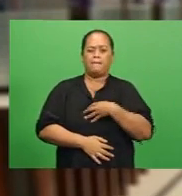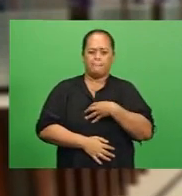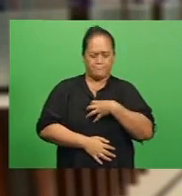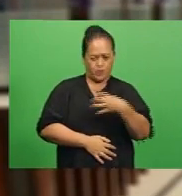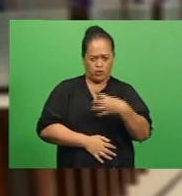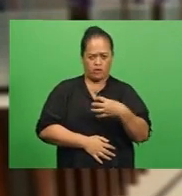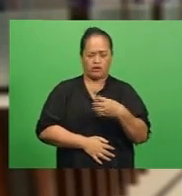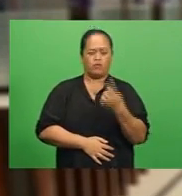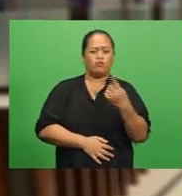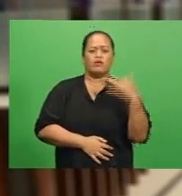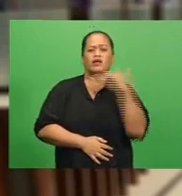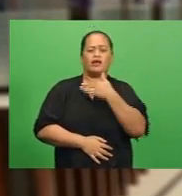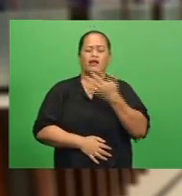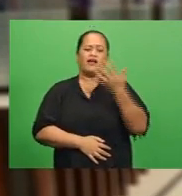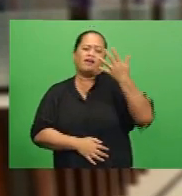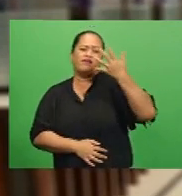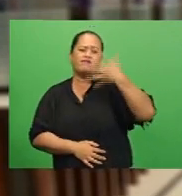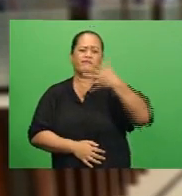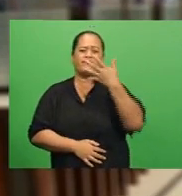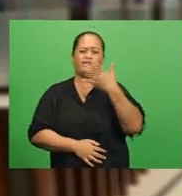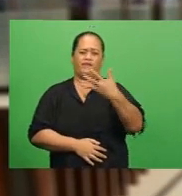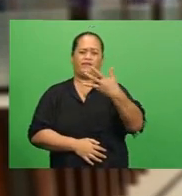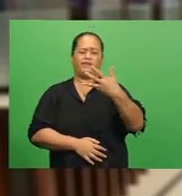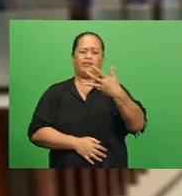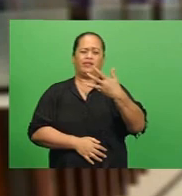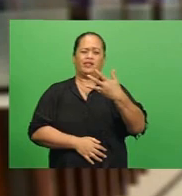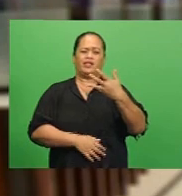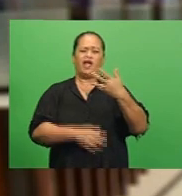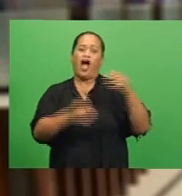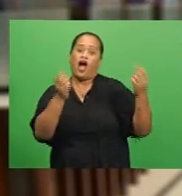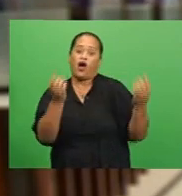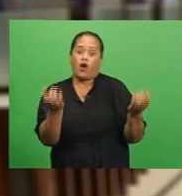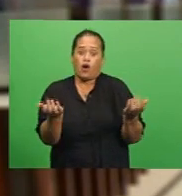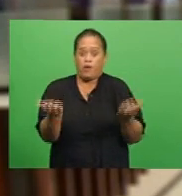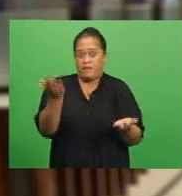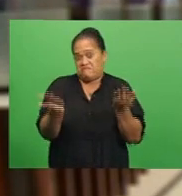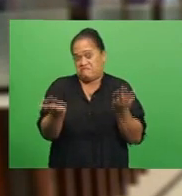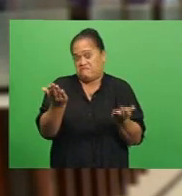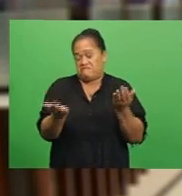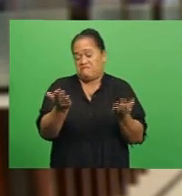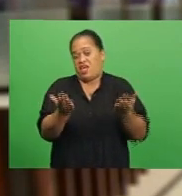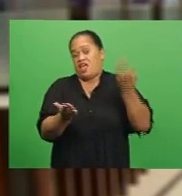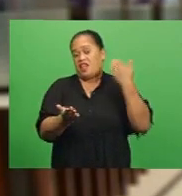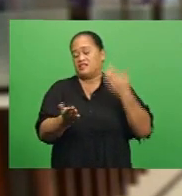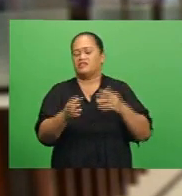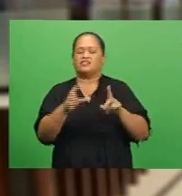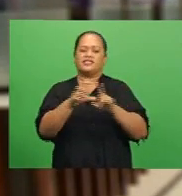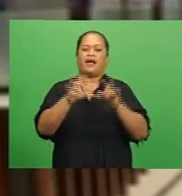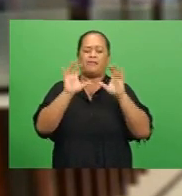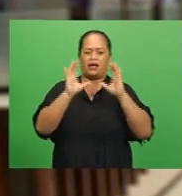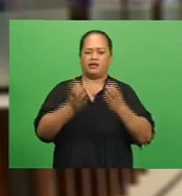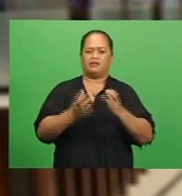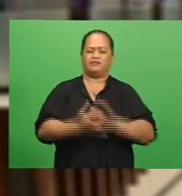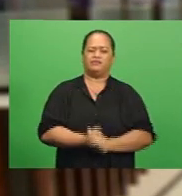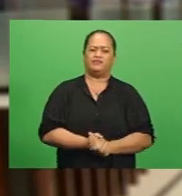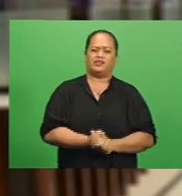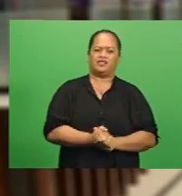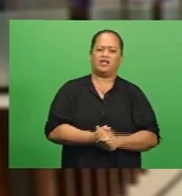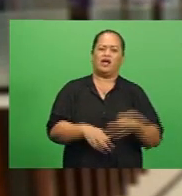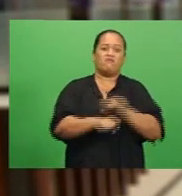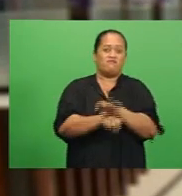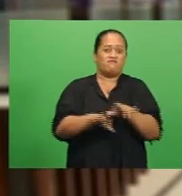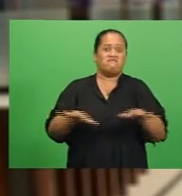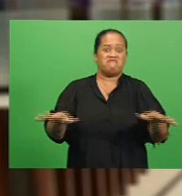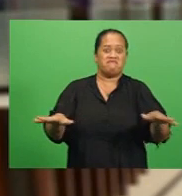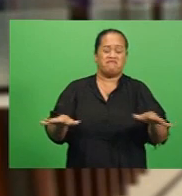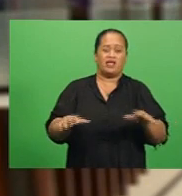159,000, ads were 5% higher than in December 2019, a spectacular comeback given coronavirus lockdowns in